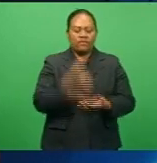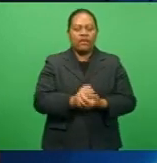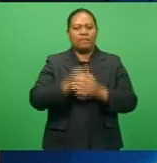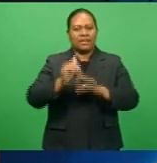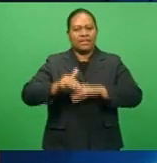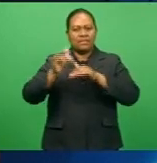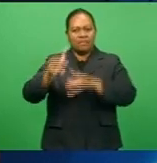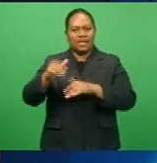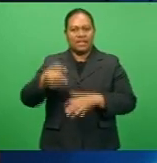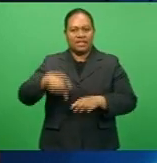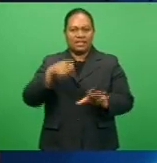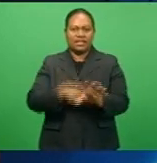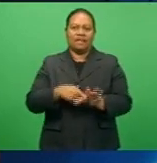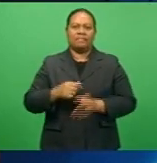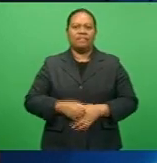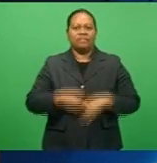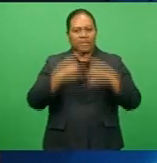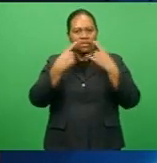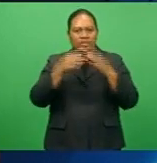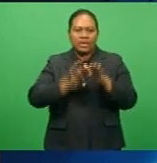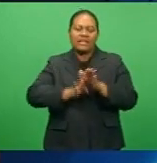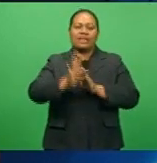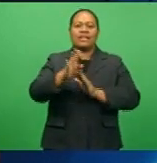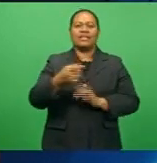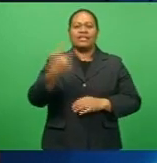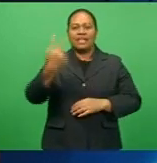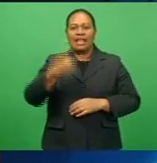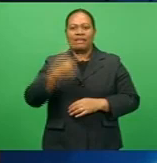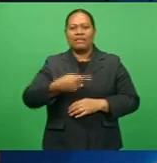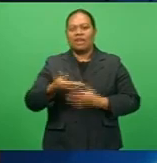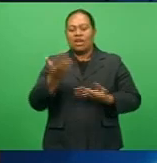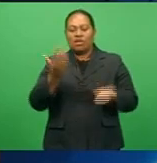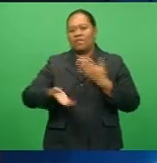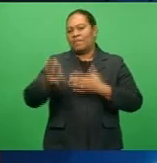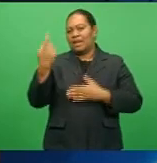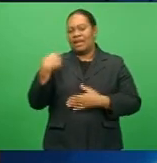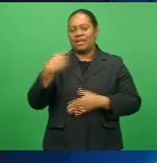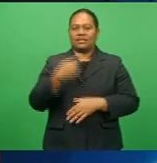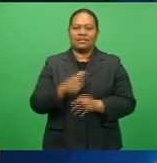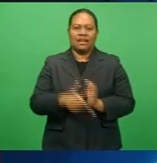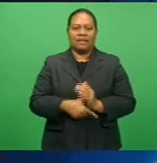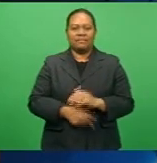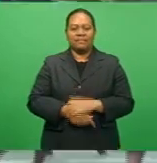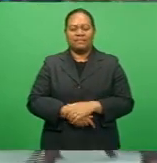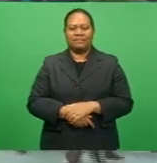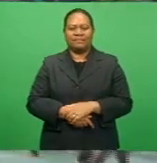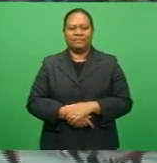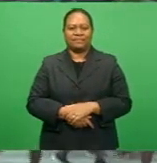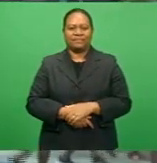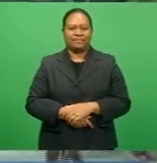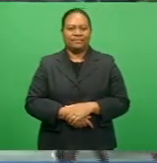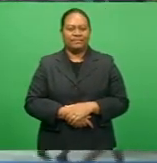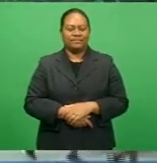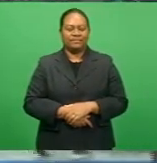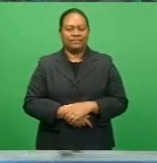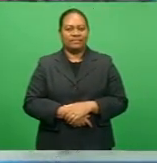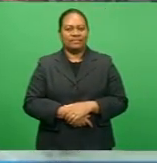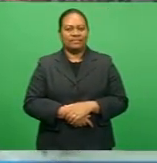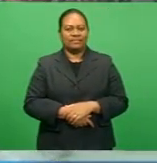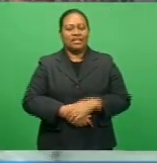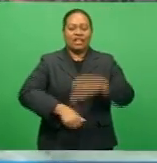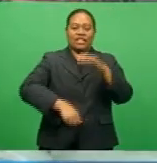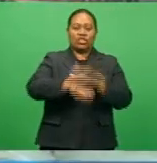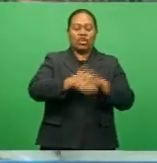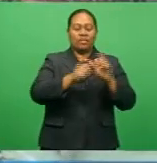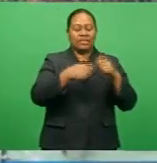a significant increase from the 11 that competed last season. Tali Materakula with the details. Top teams